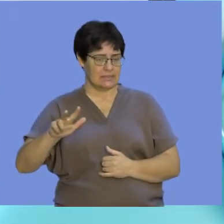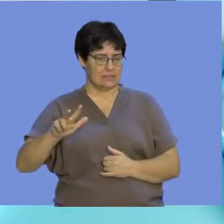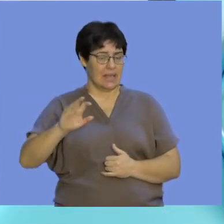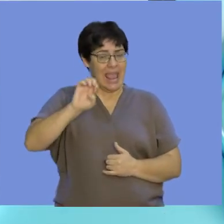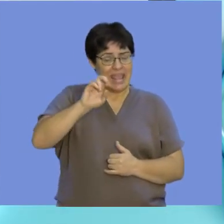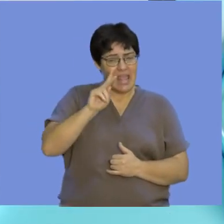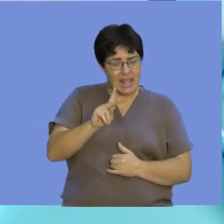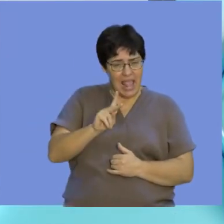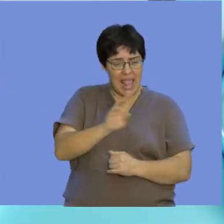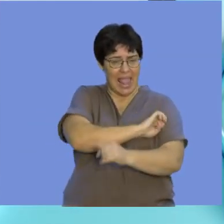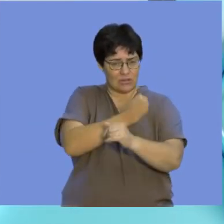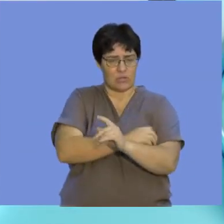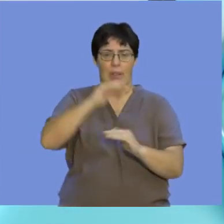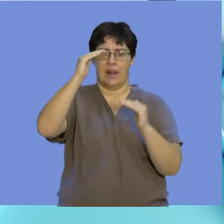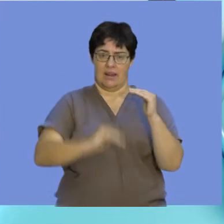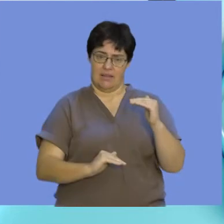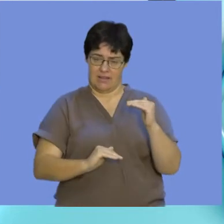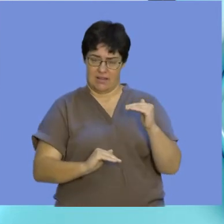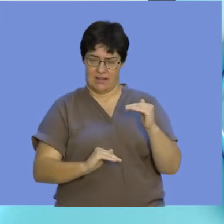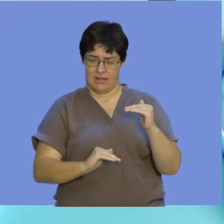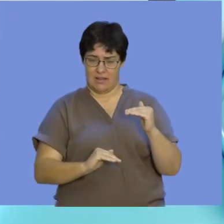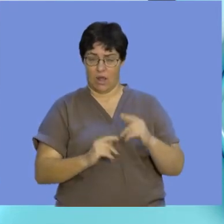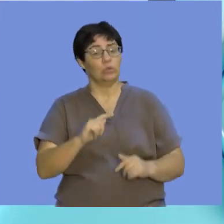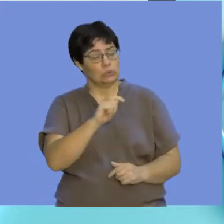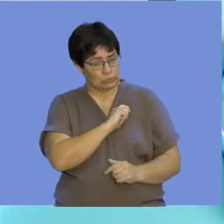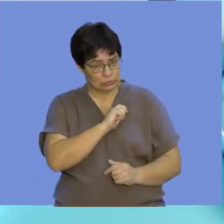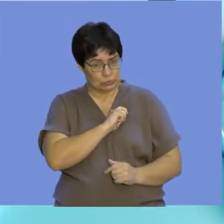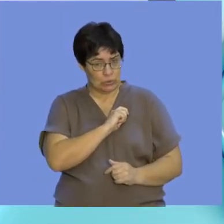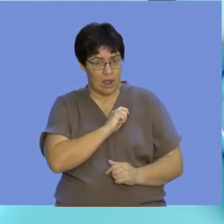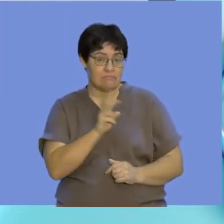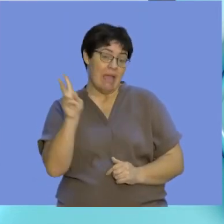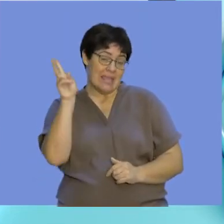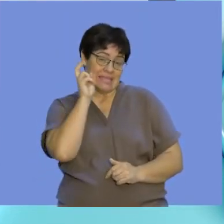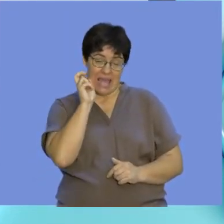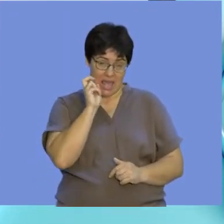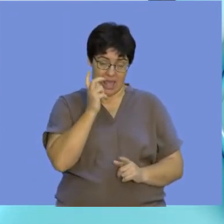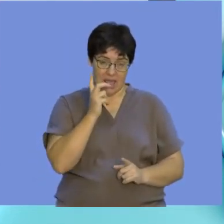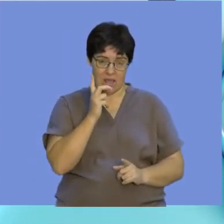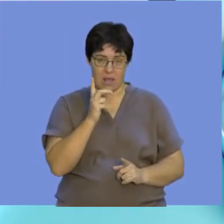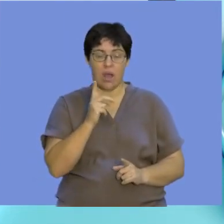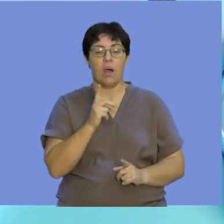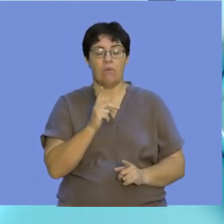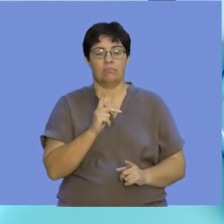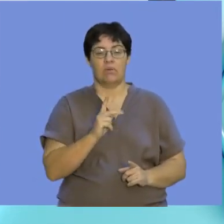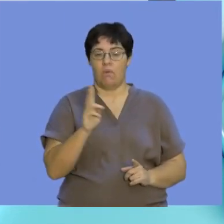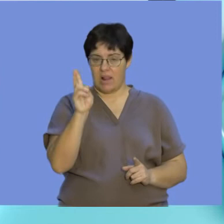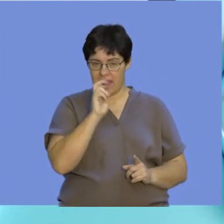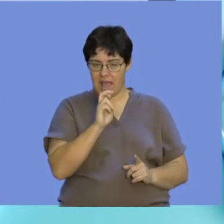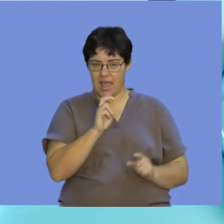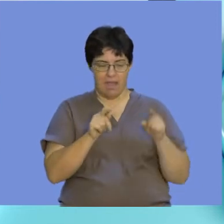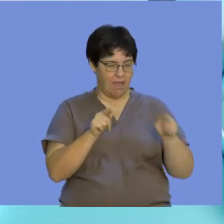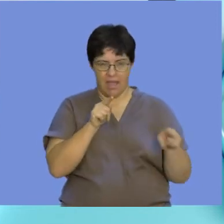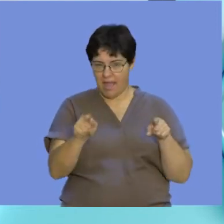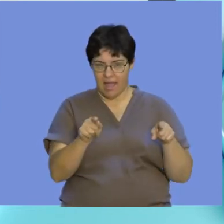got smaller. In reality, if we could hear this, the difference in